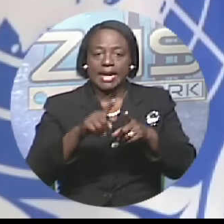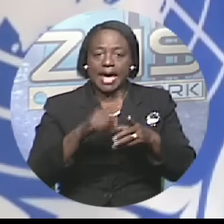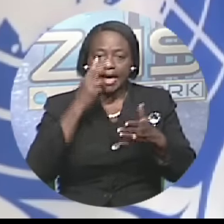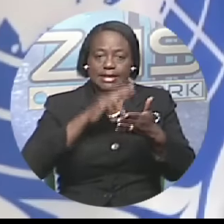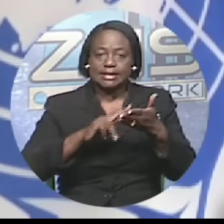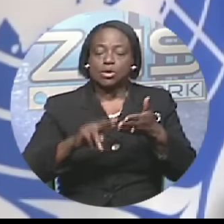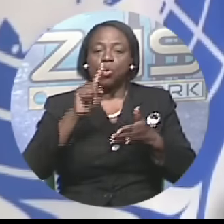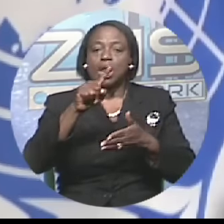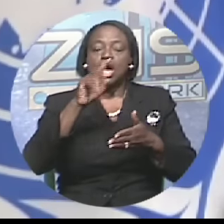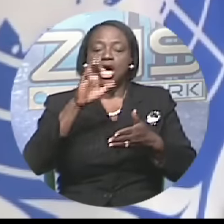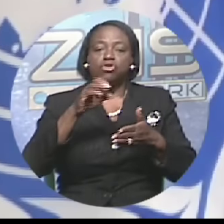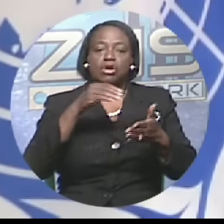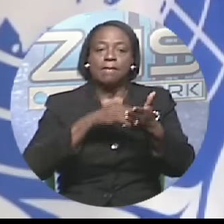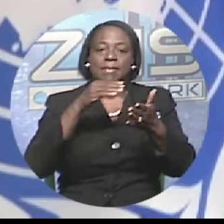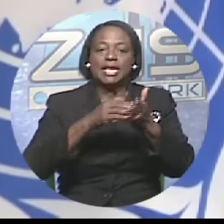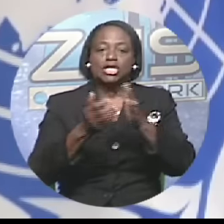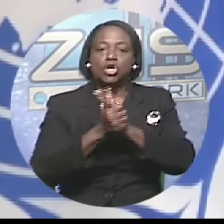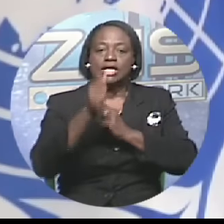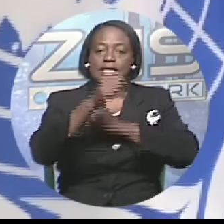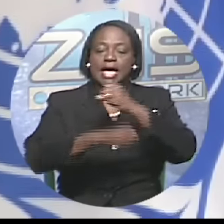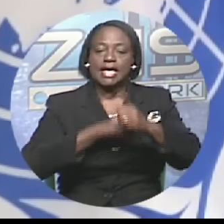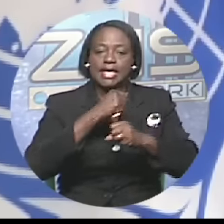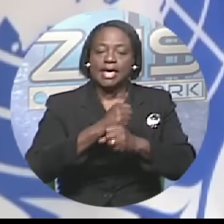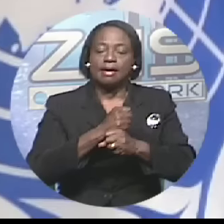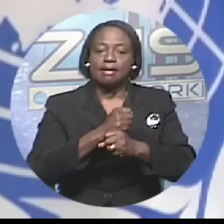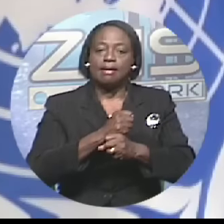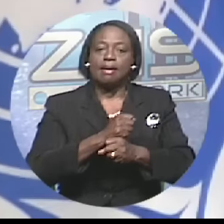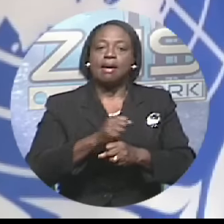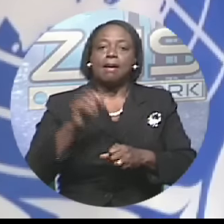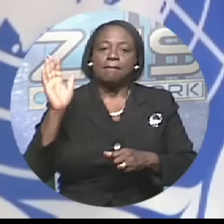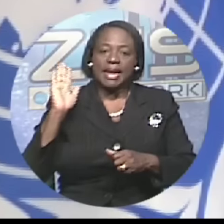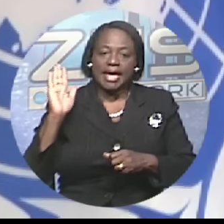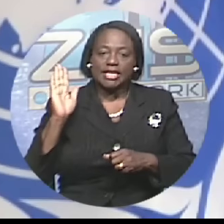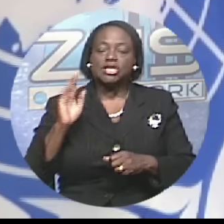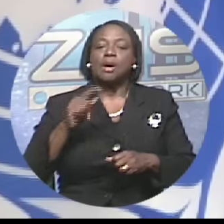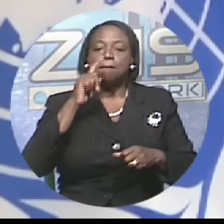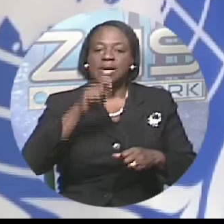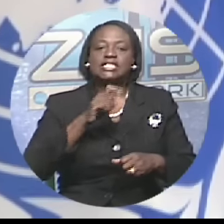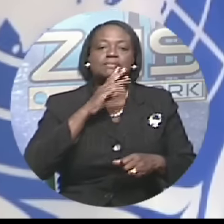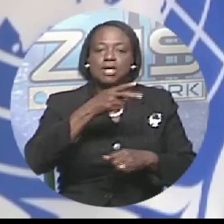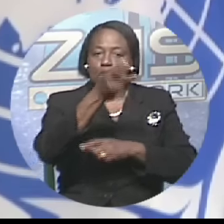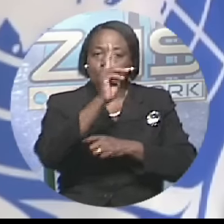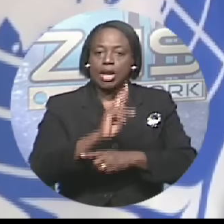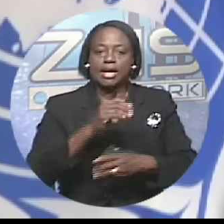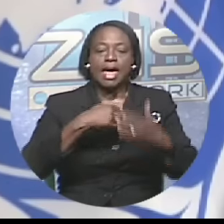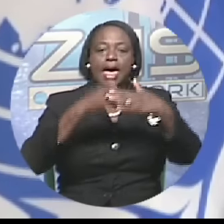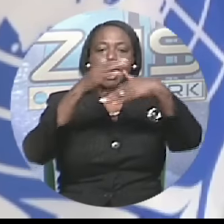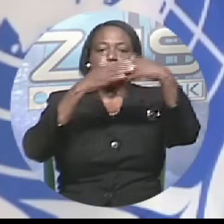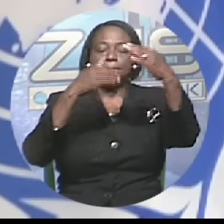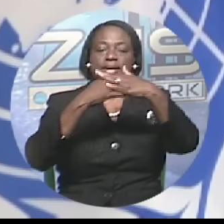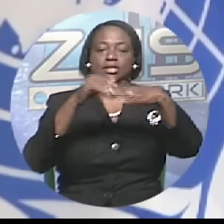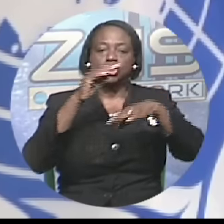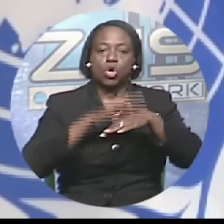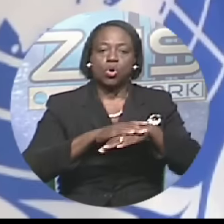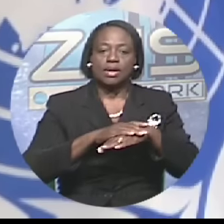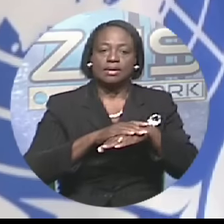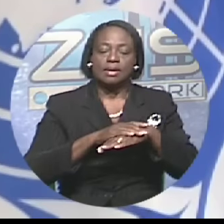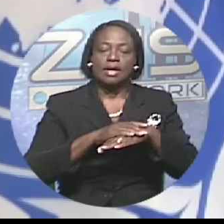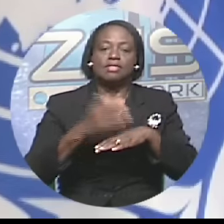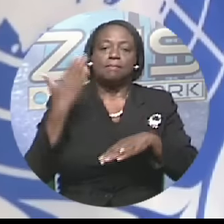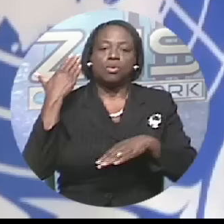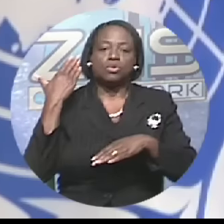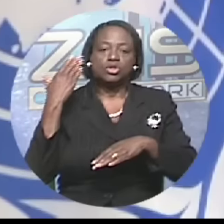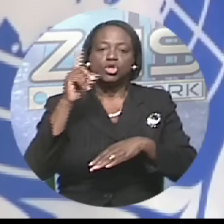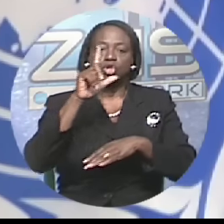year pledge by developed countries and that it needs to be honored and built upon in the post-2020